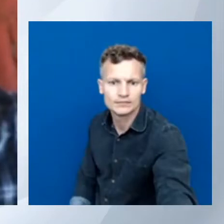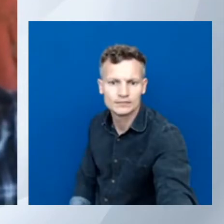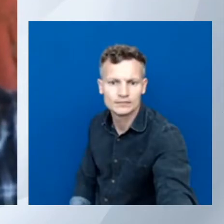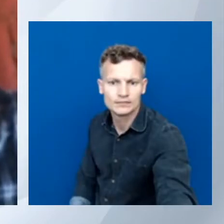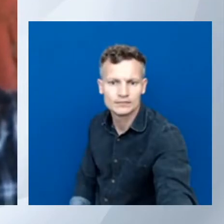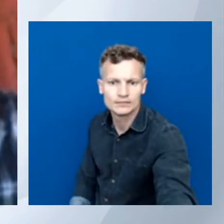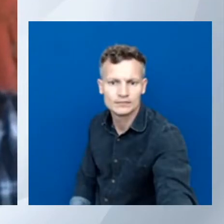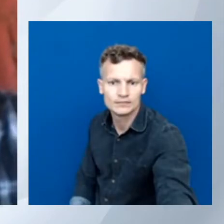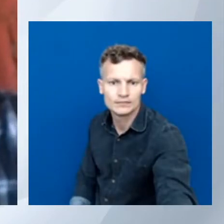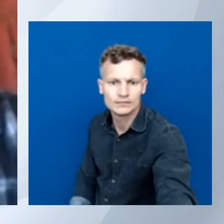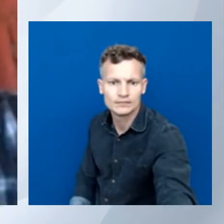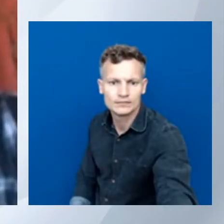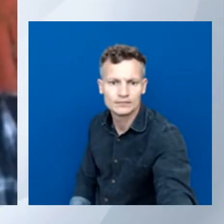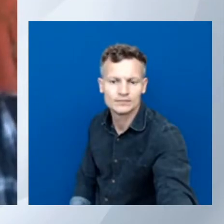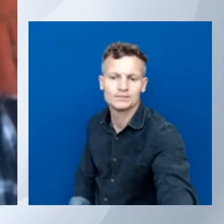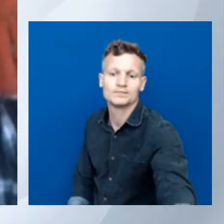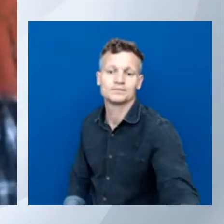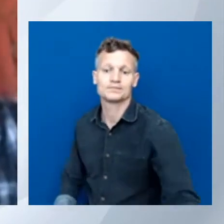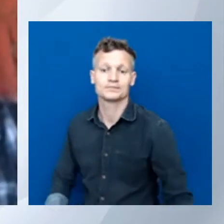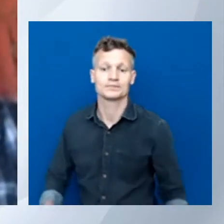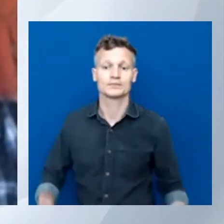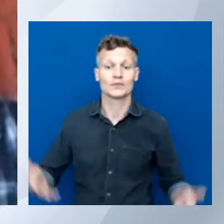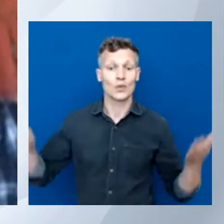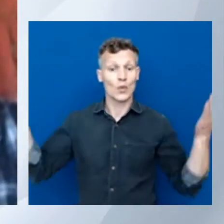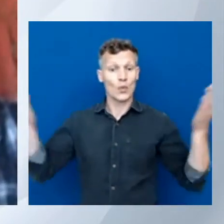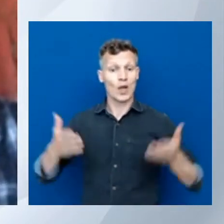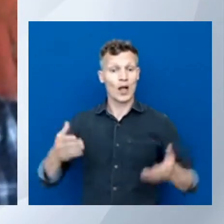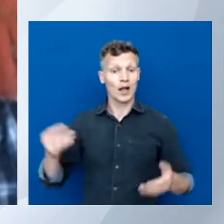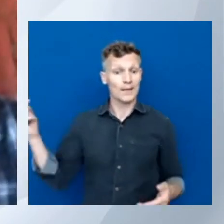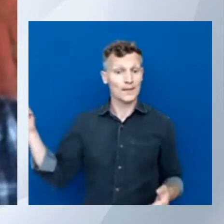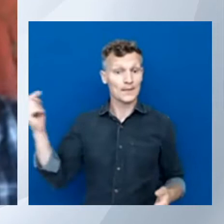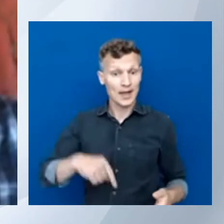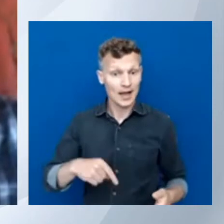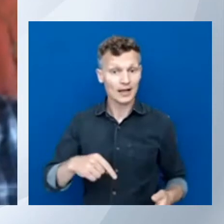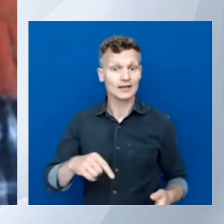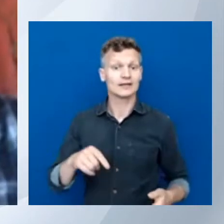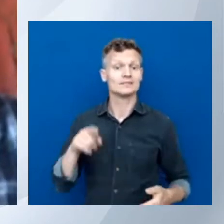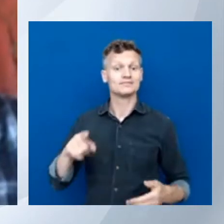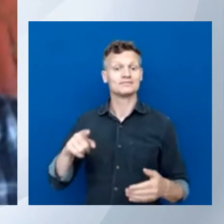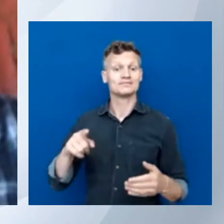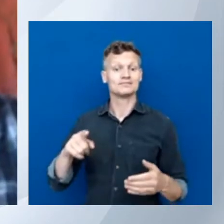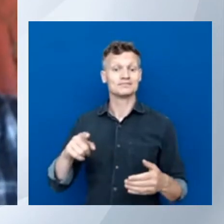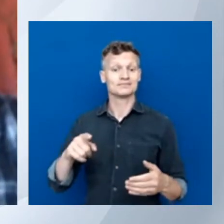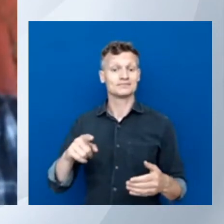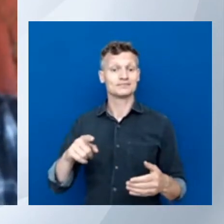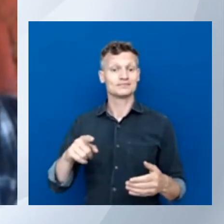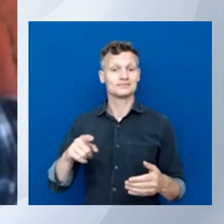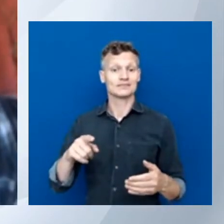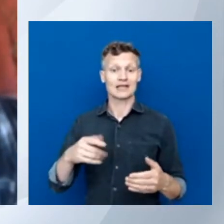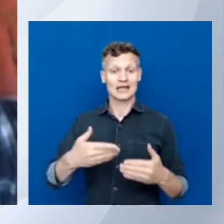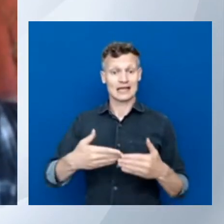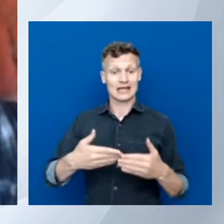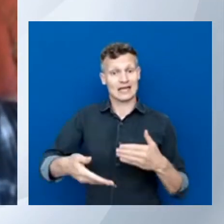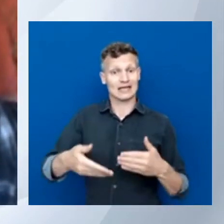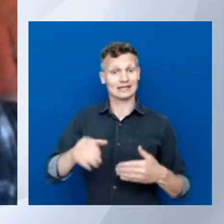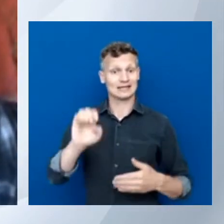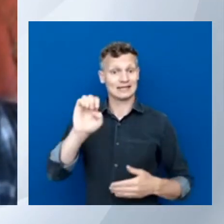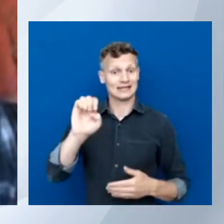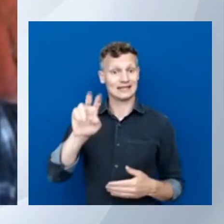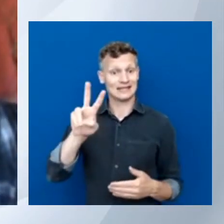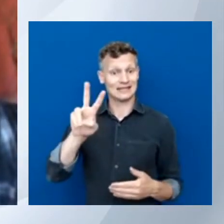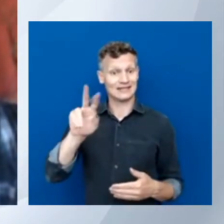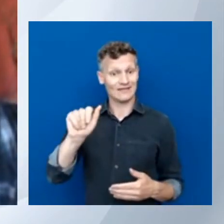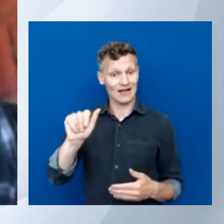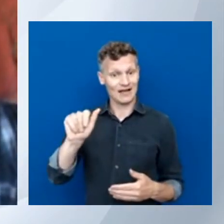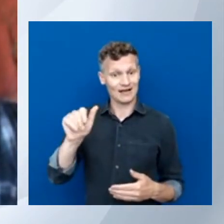So welcome back to the Virtual Azure Community Day. Our next speaker is Eva Pardi. Eva, welcome.